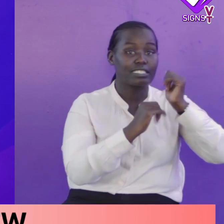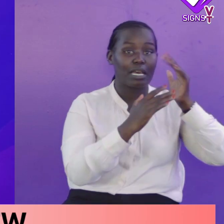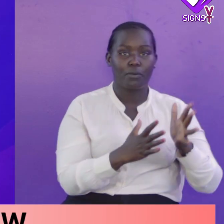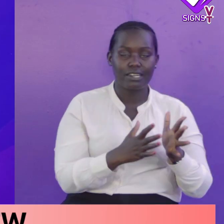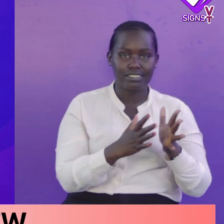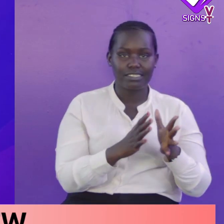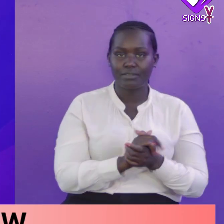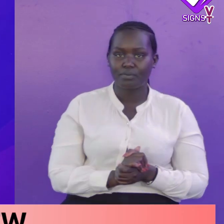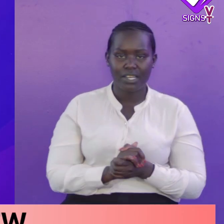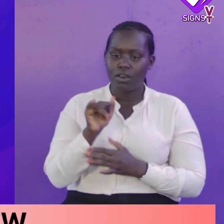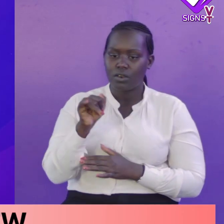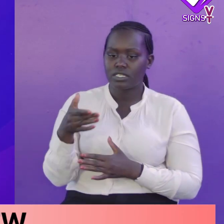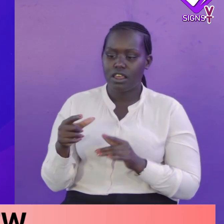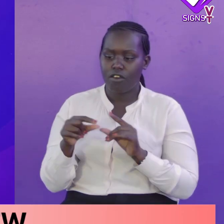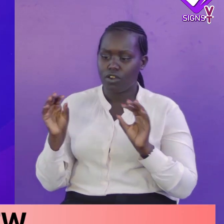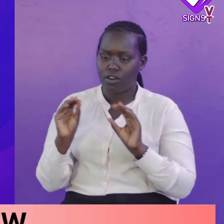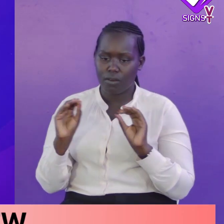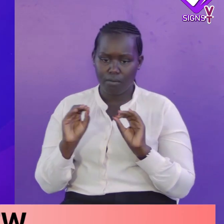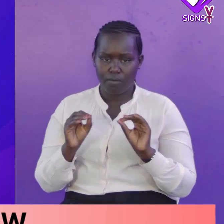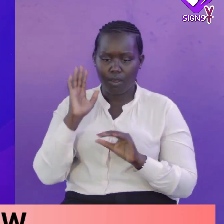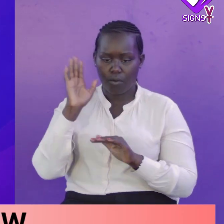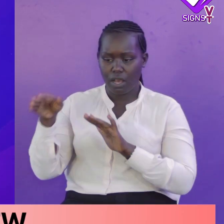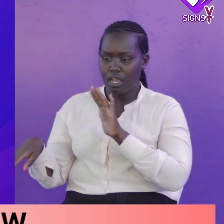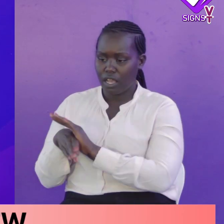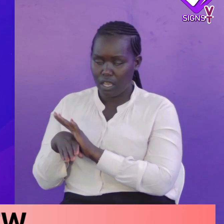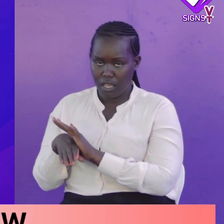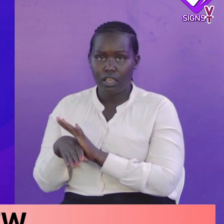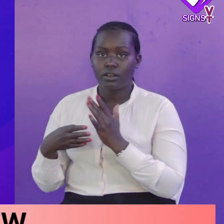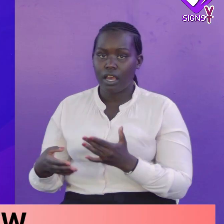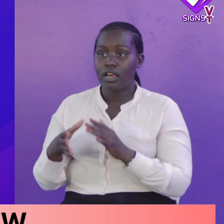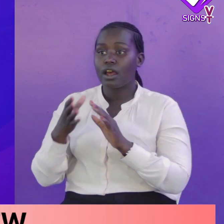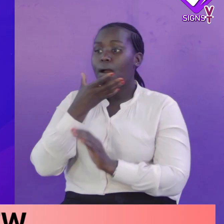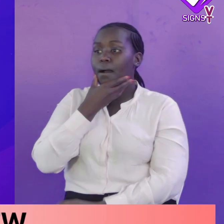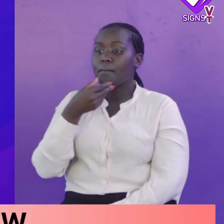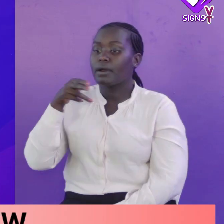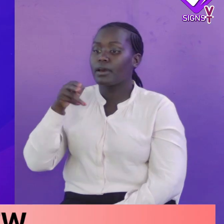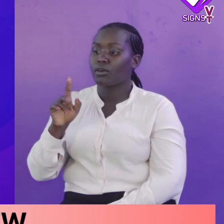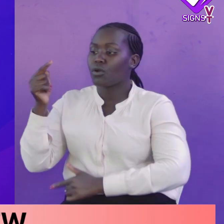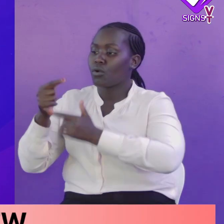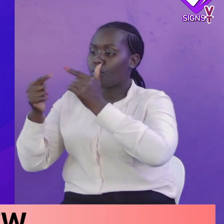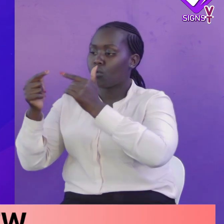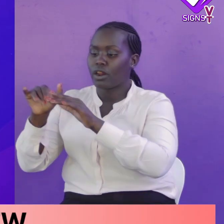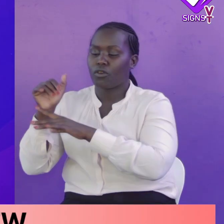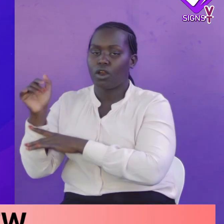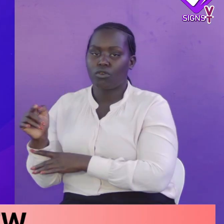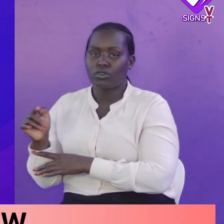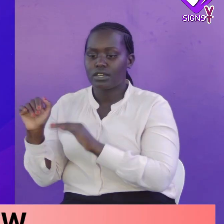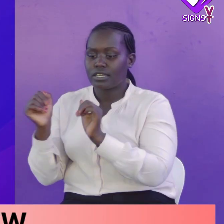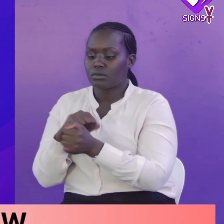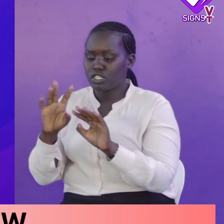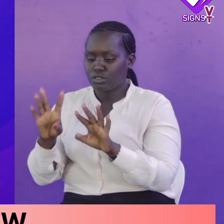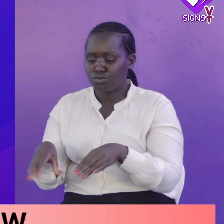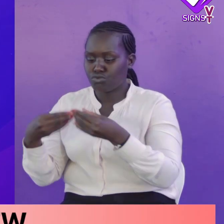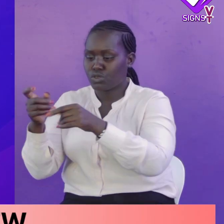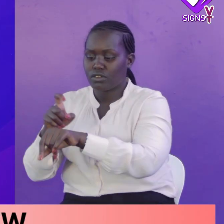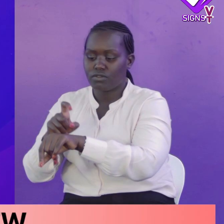Amorim ataka hapo sana. Amorim atafukuza because the philosophy at Manchester United, you are not winning, you are out. They can't give him time like they